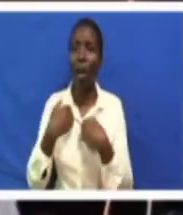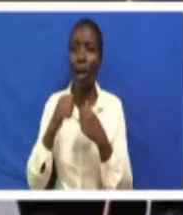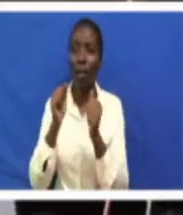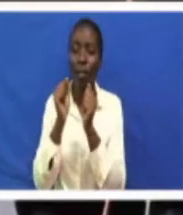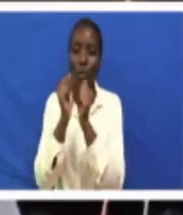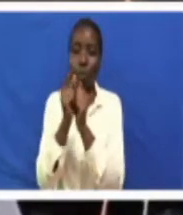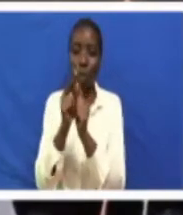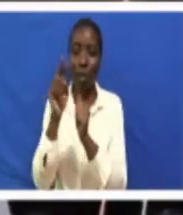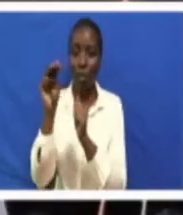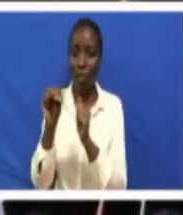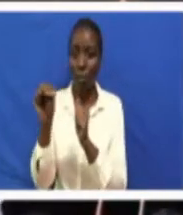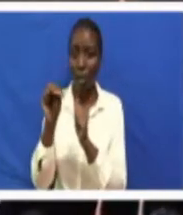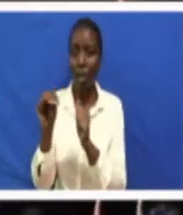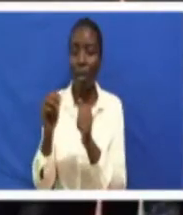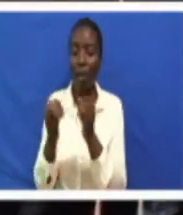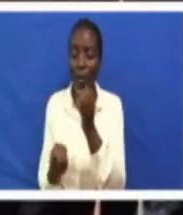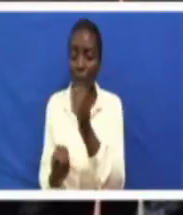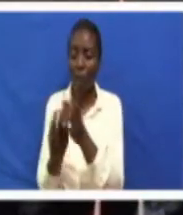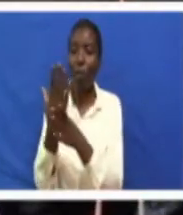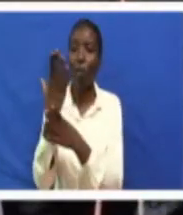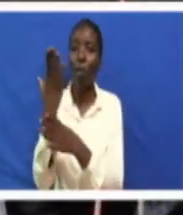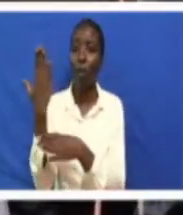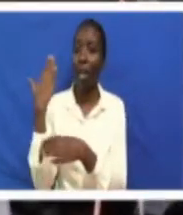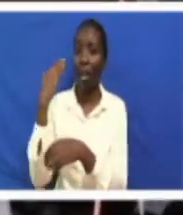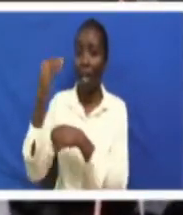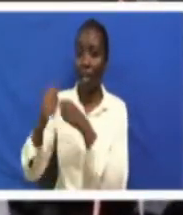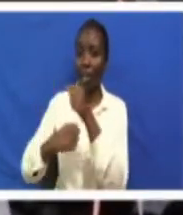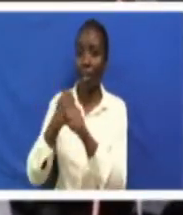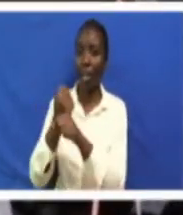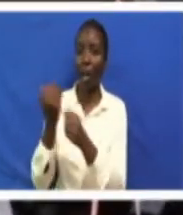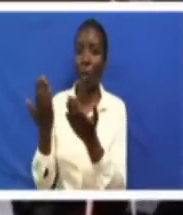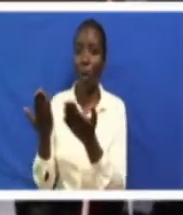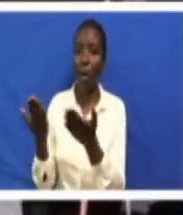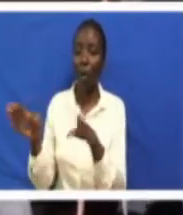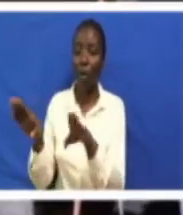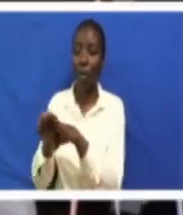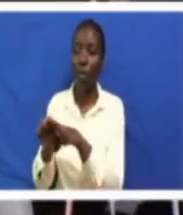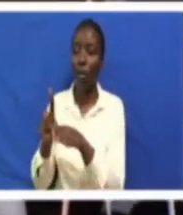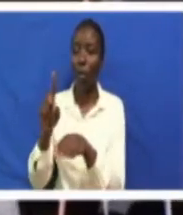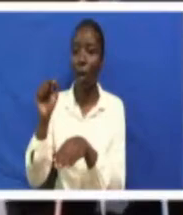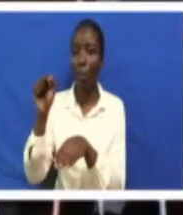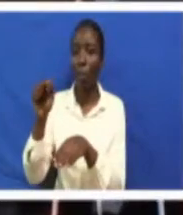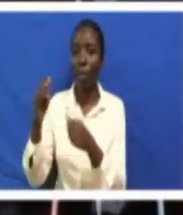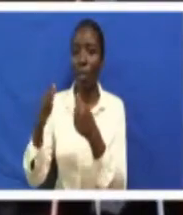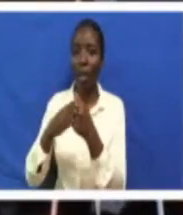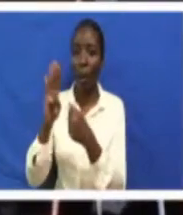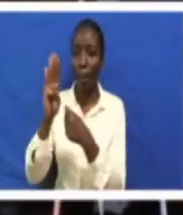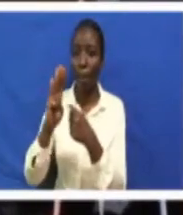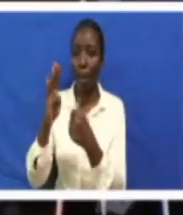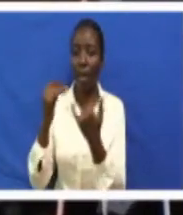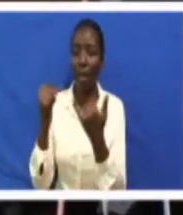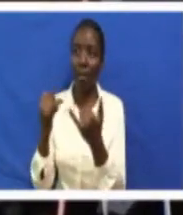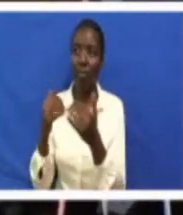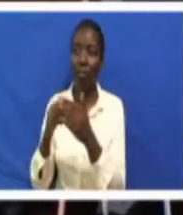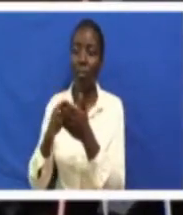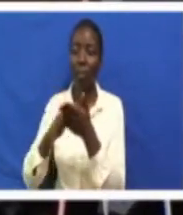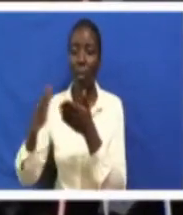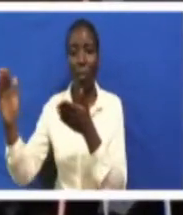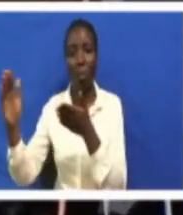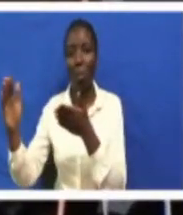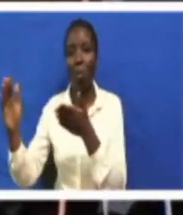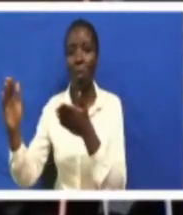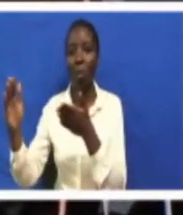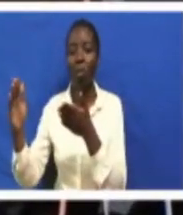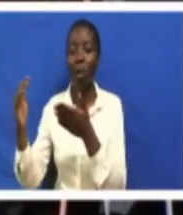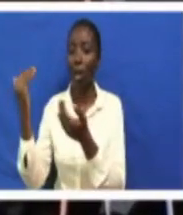in terms of Premium we have grown up to last year where we closed one 9 billion and now we are going past 2 billion and our Target is